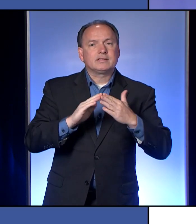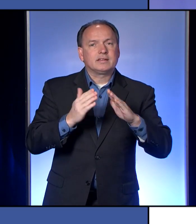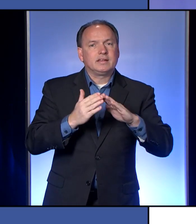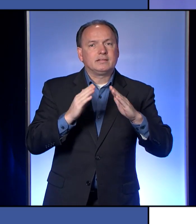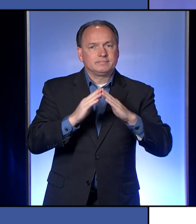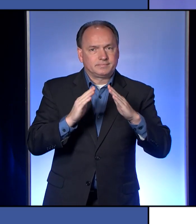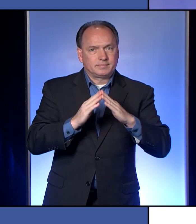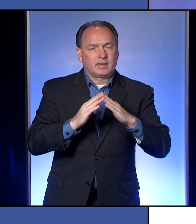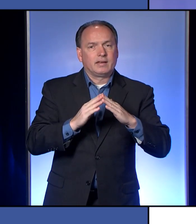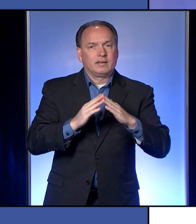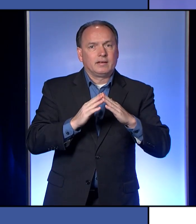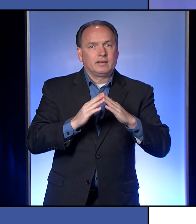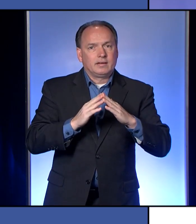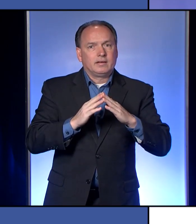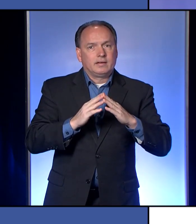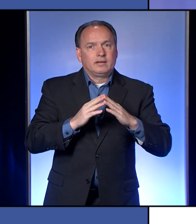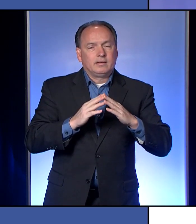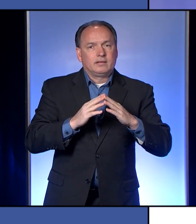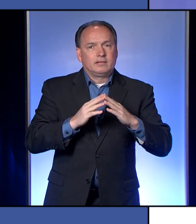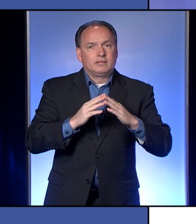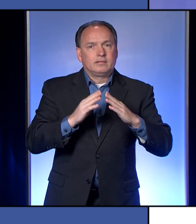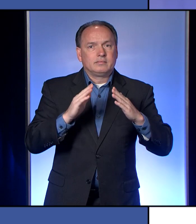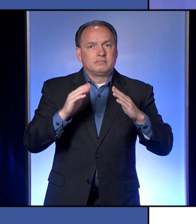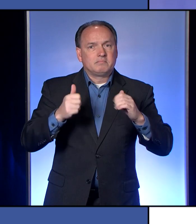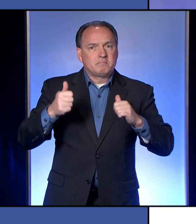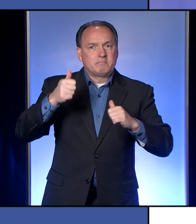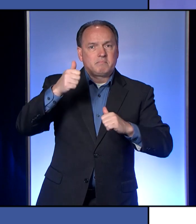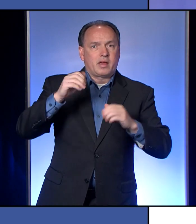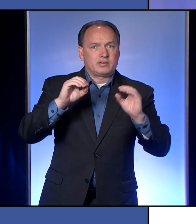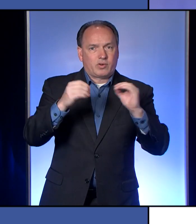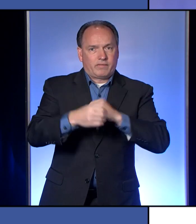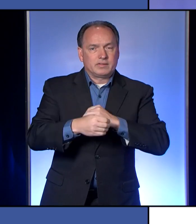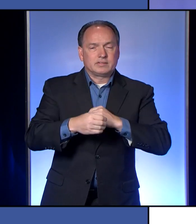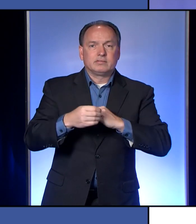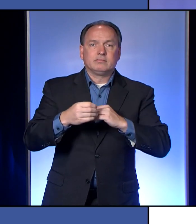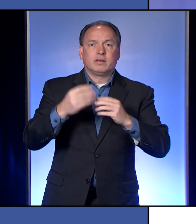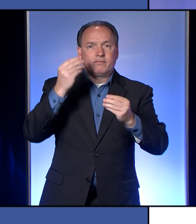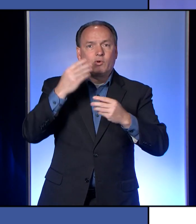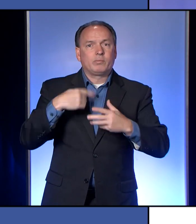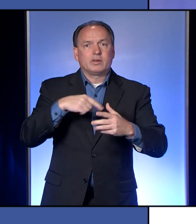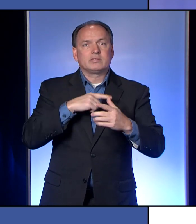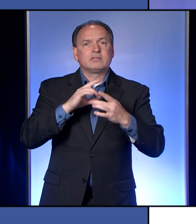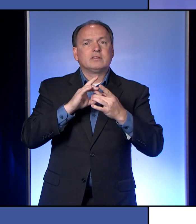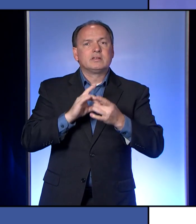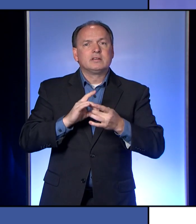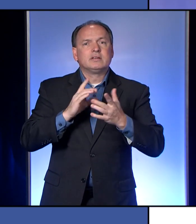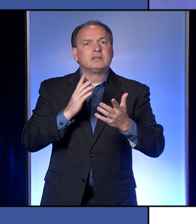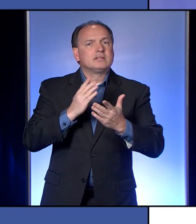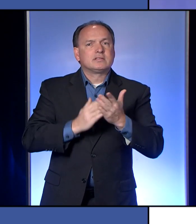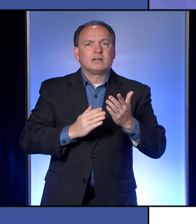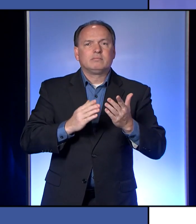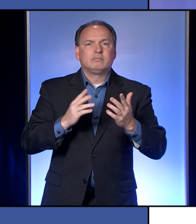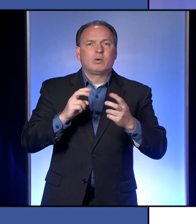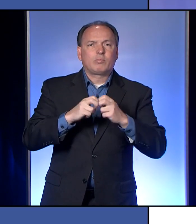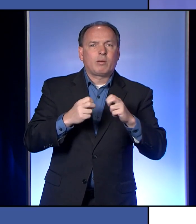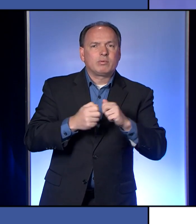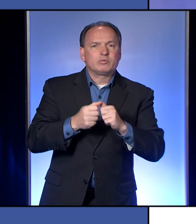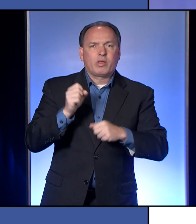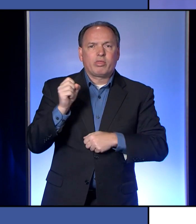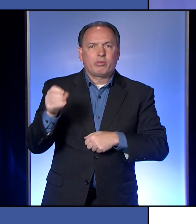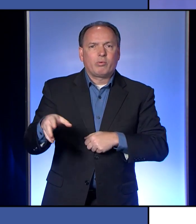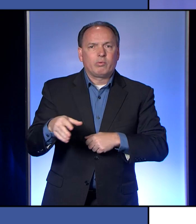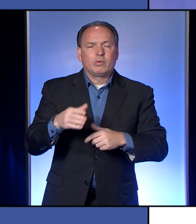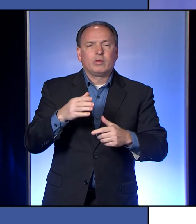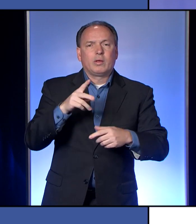Erie's Mayor's Office has also informed us that there have been some issues with the disposal of personal protection